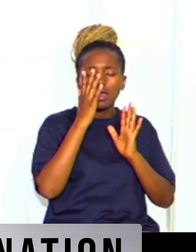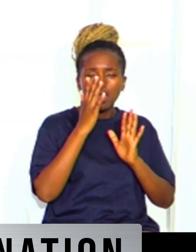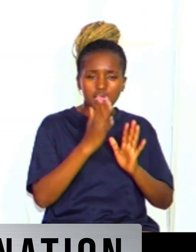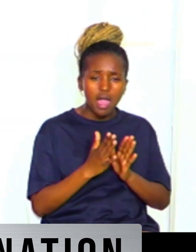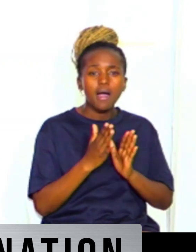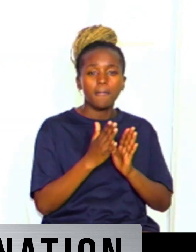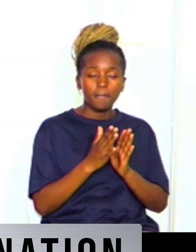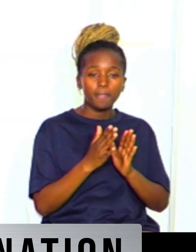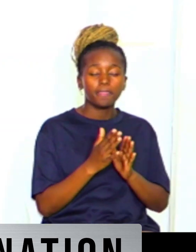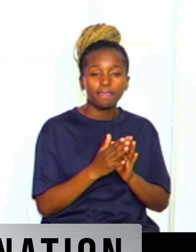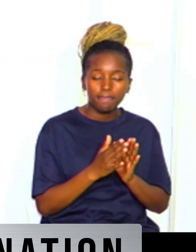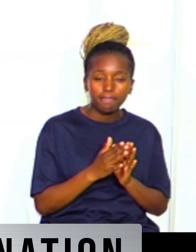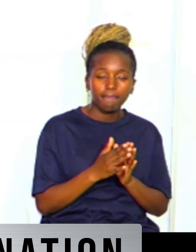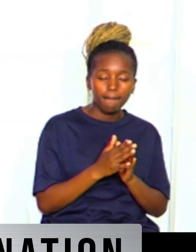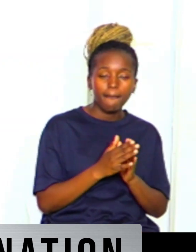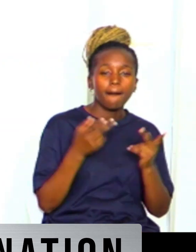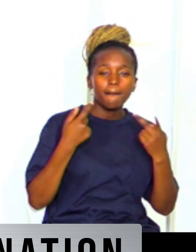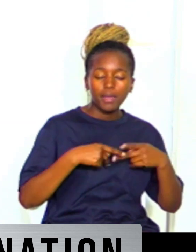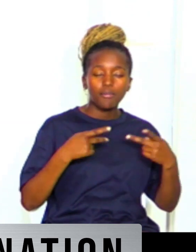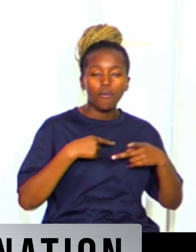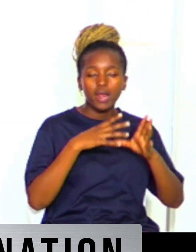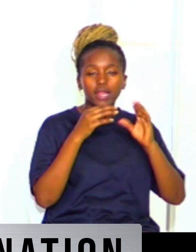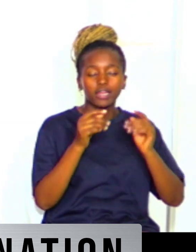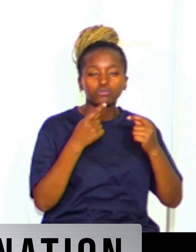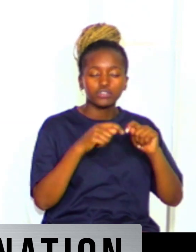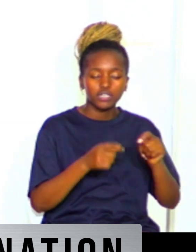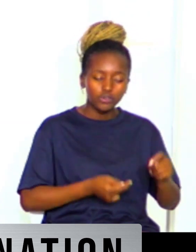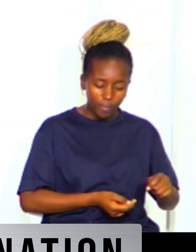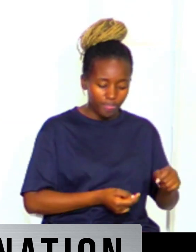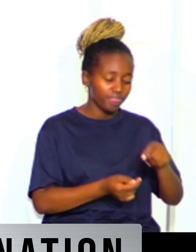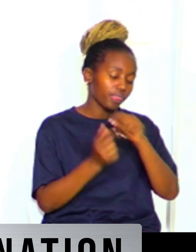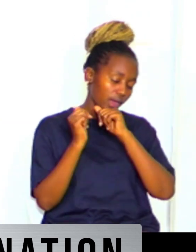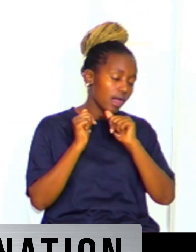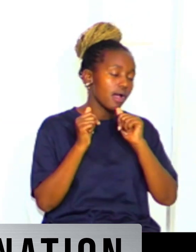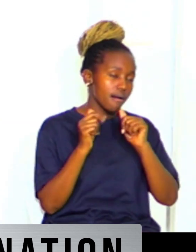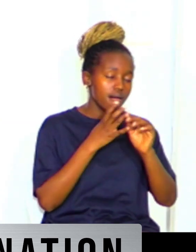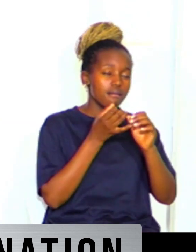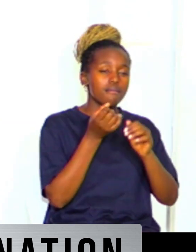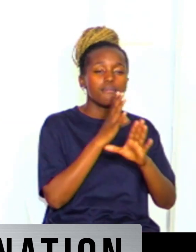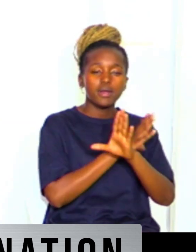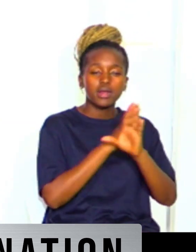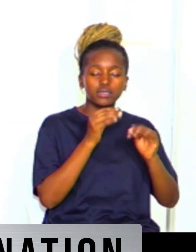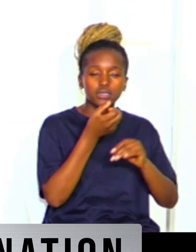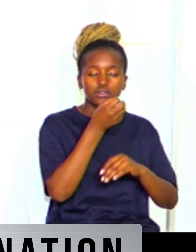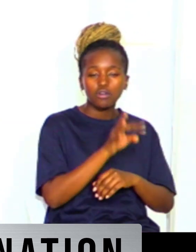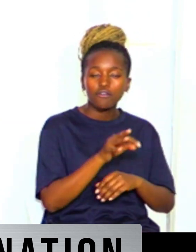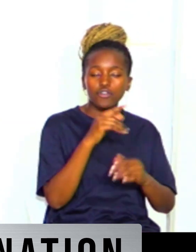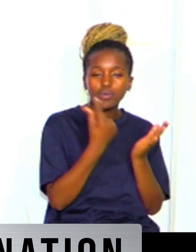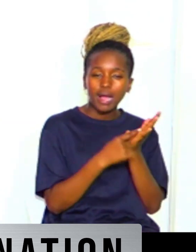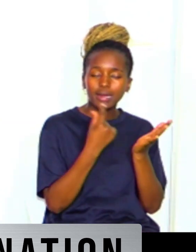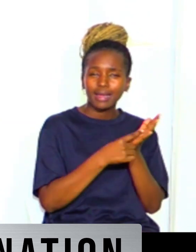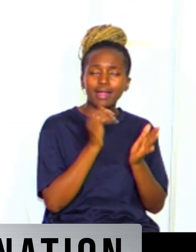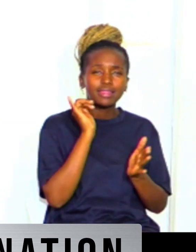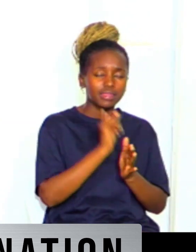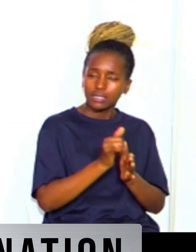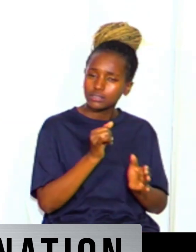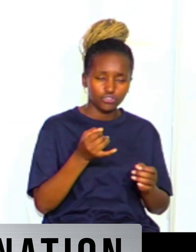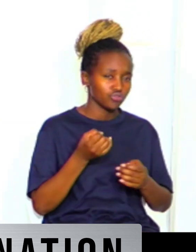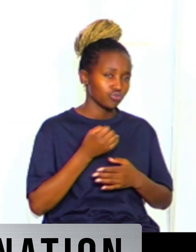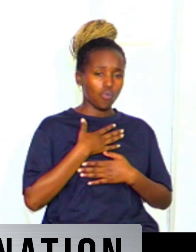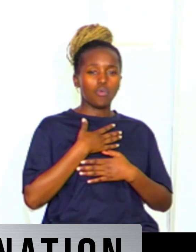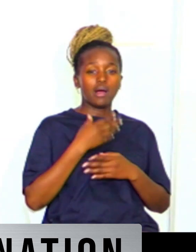remove the president of Uganda out of power. Something that people are saying that it's something that people didn't see it coming. The